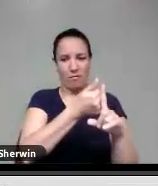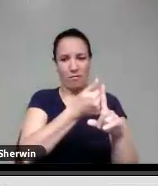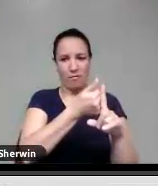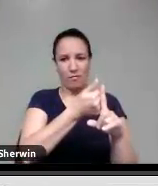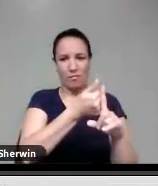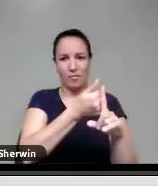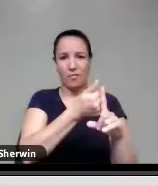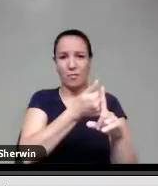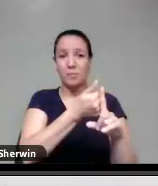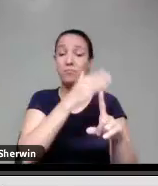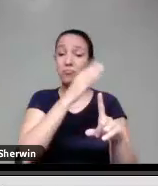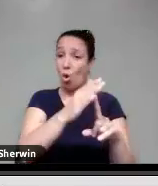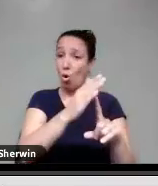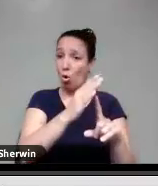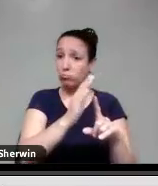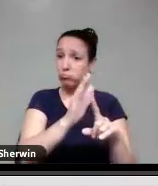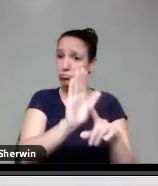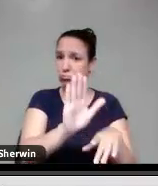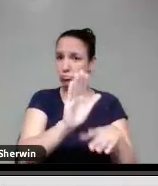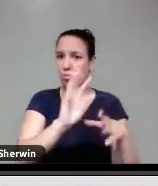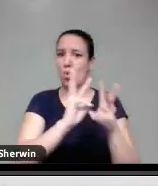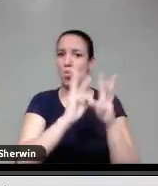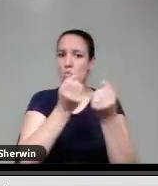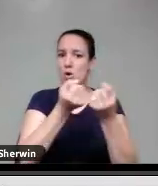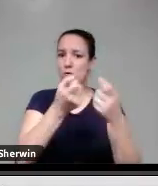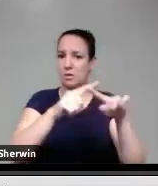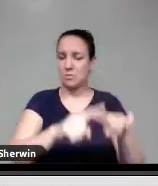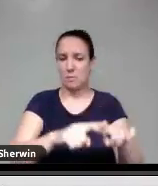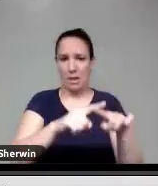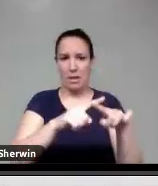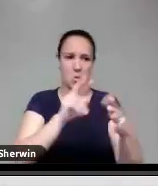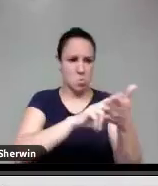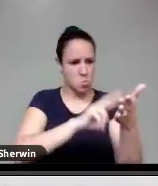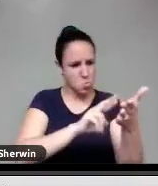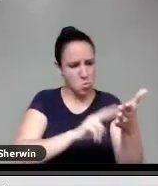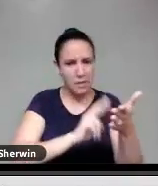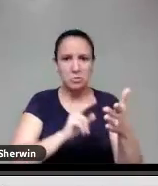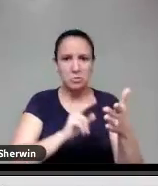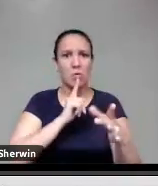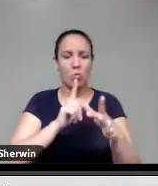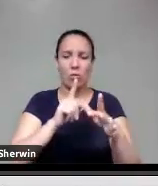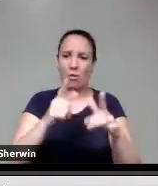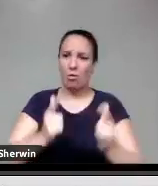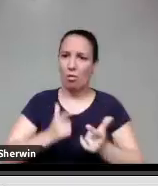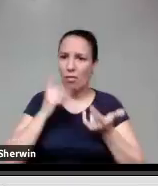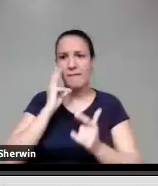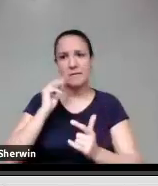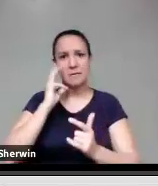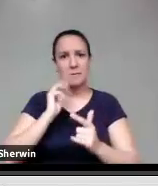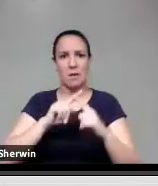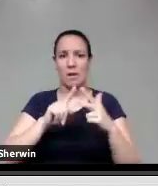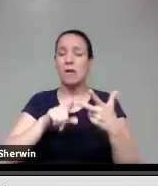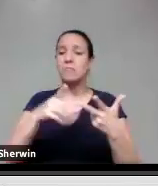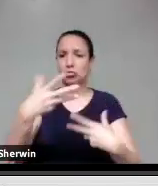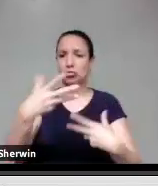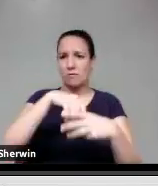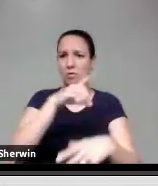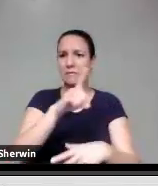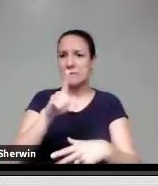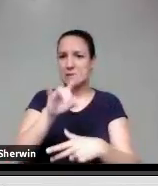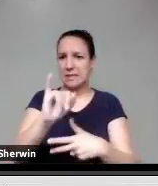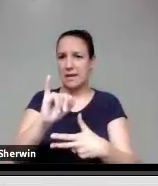solid research and, more importantly, real-life application. Linda is also certified with DDI and Achieve Global. Please